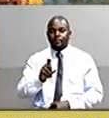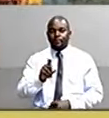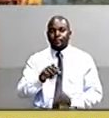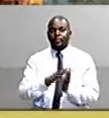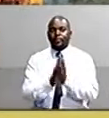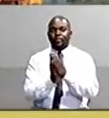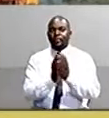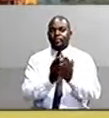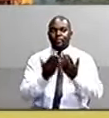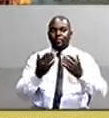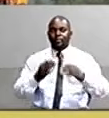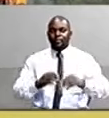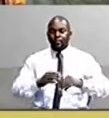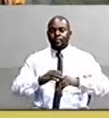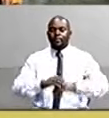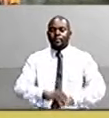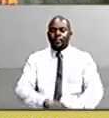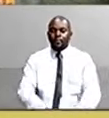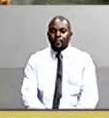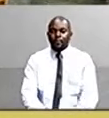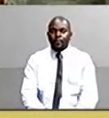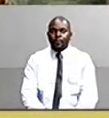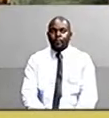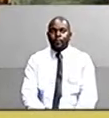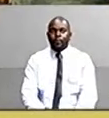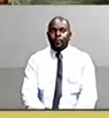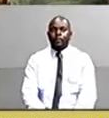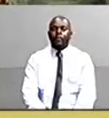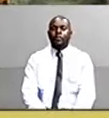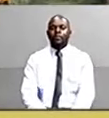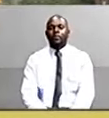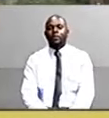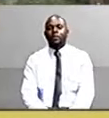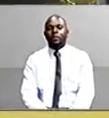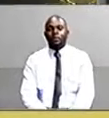Henry Okrut, UBC.